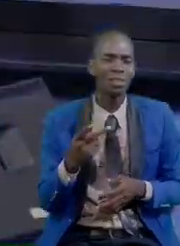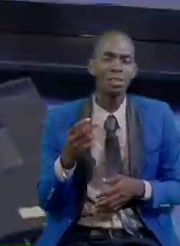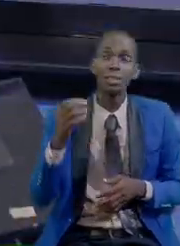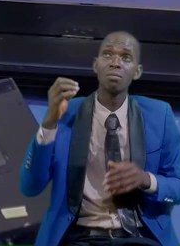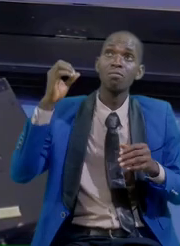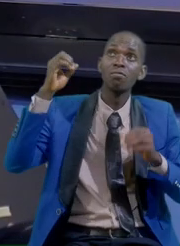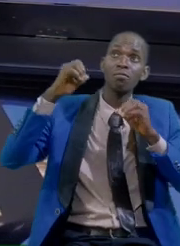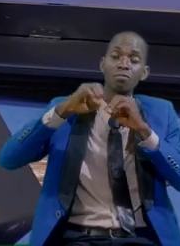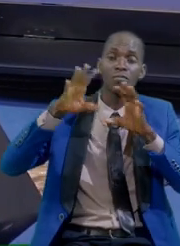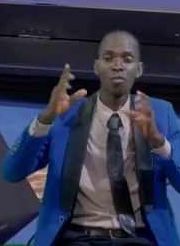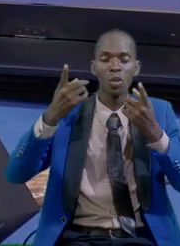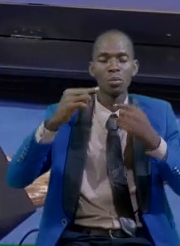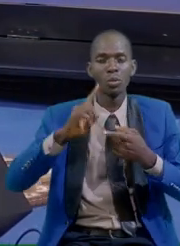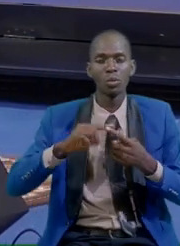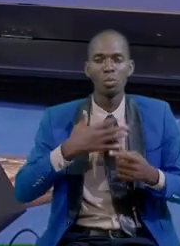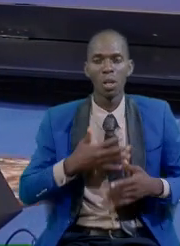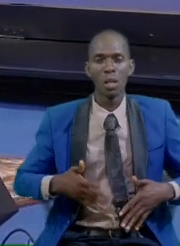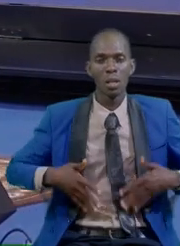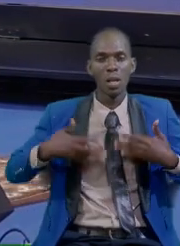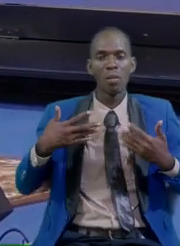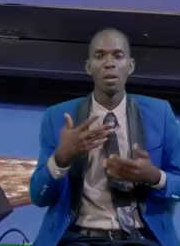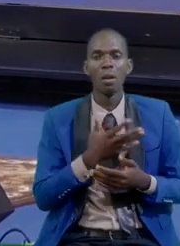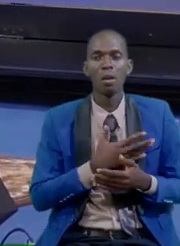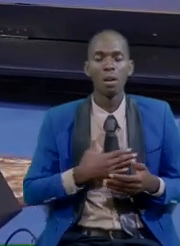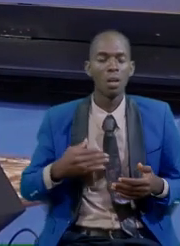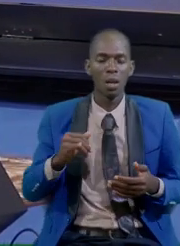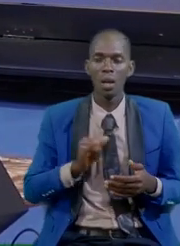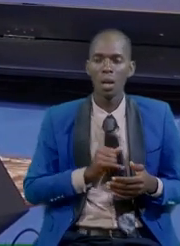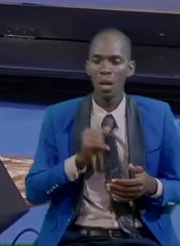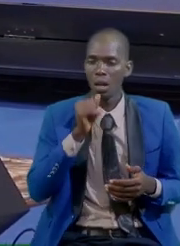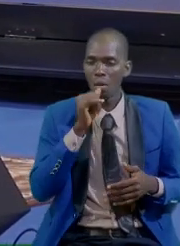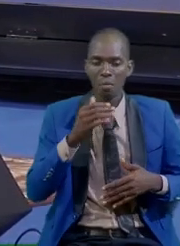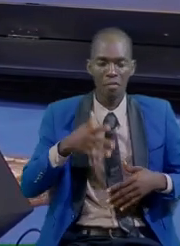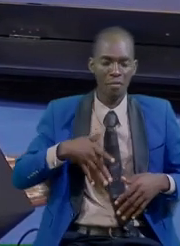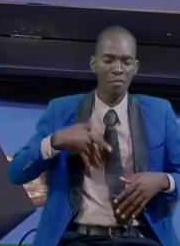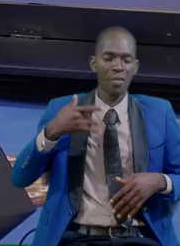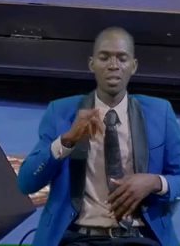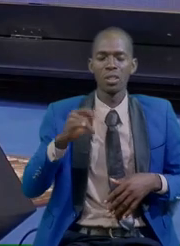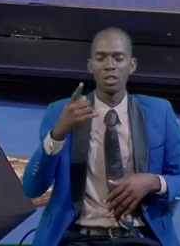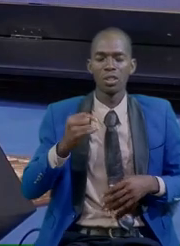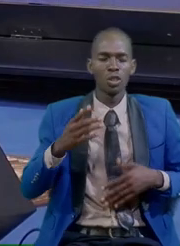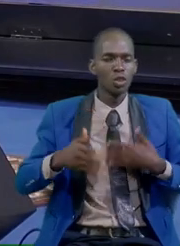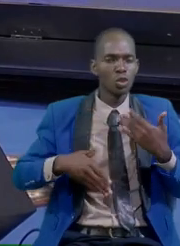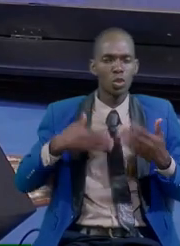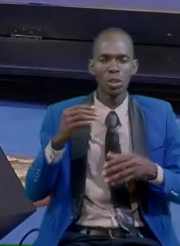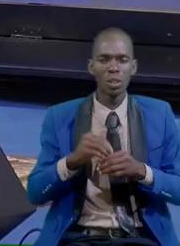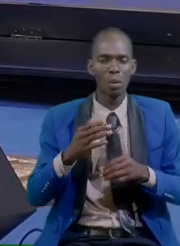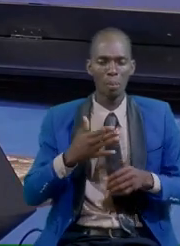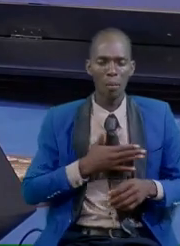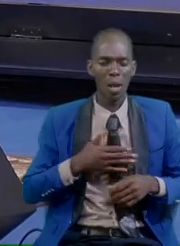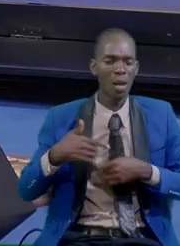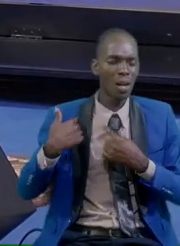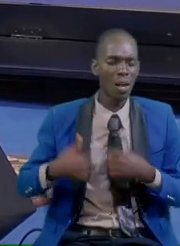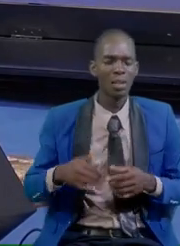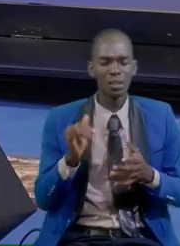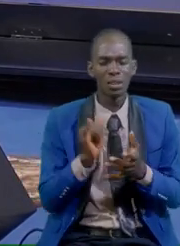the middle of the manifestation, and I'm feeling the joy in my heart that God is manifesting